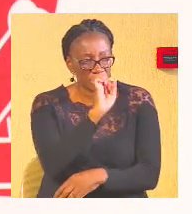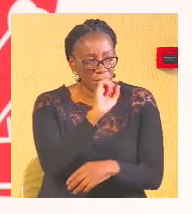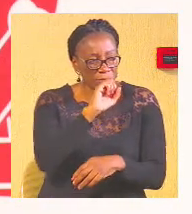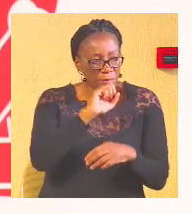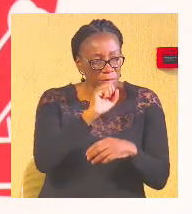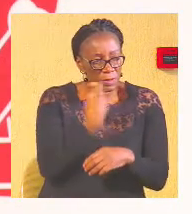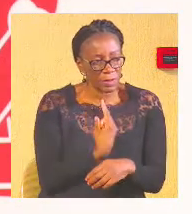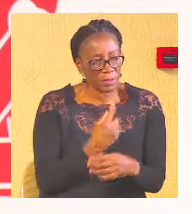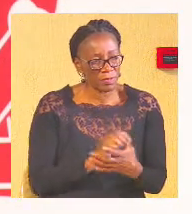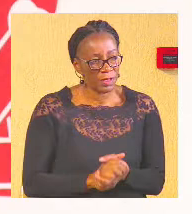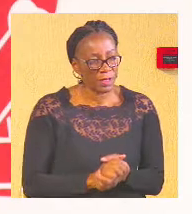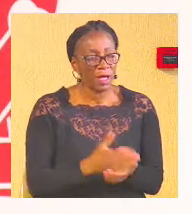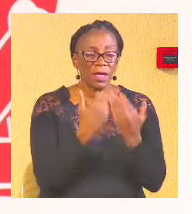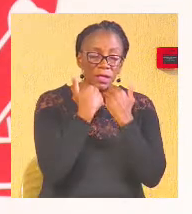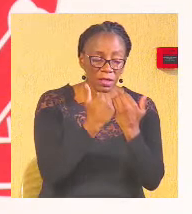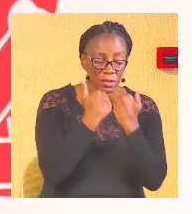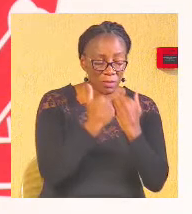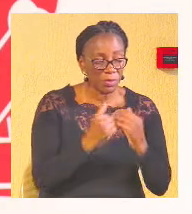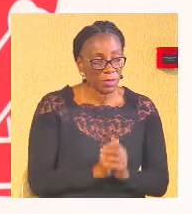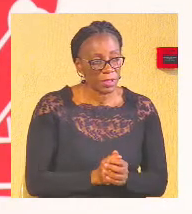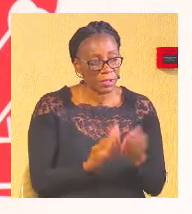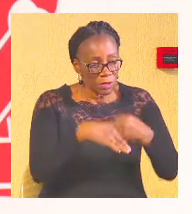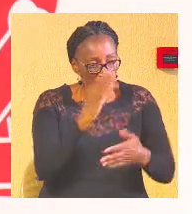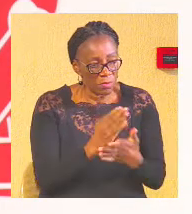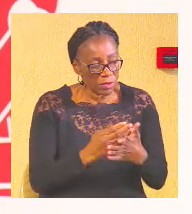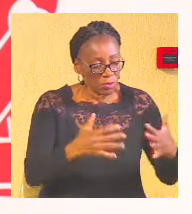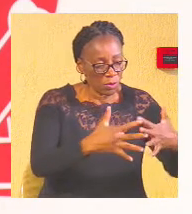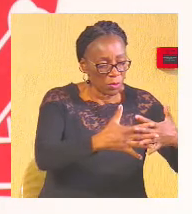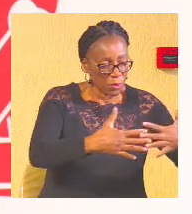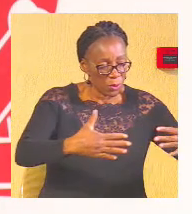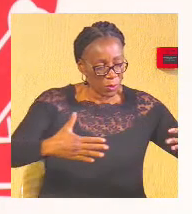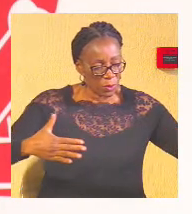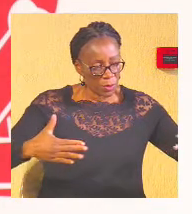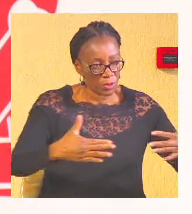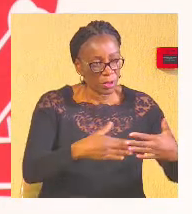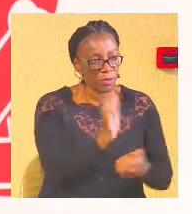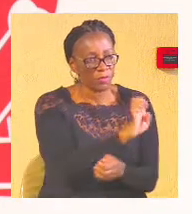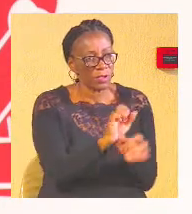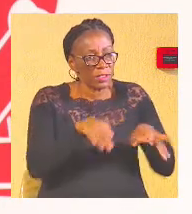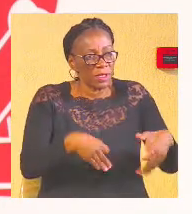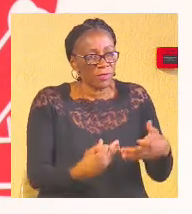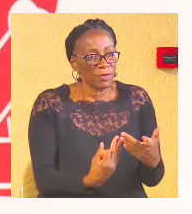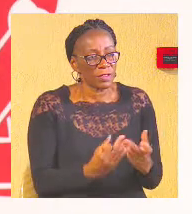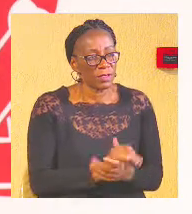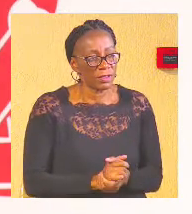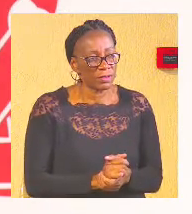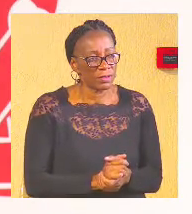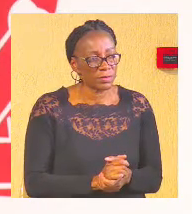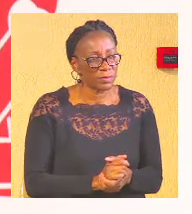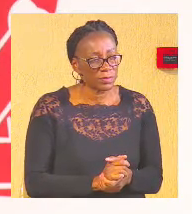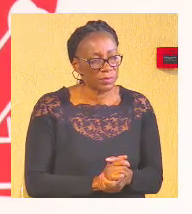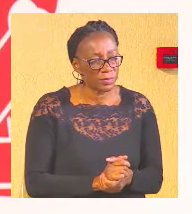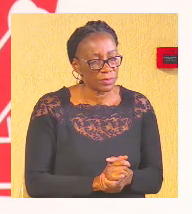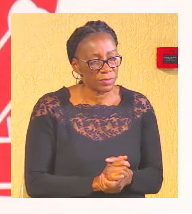need to look at infection protocols. And this is what the ministry has been attending to in terms of its development